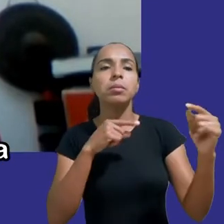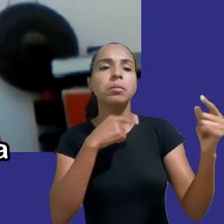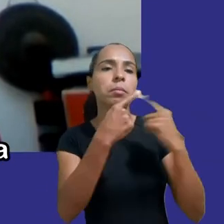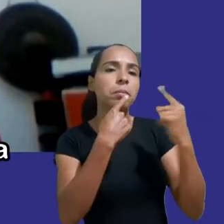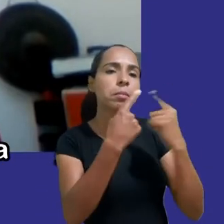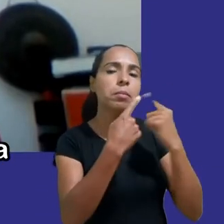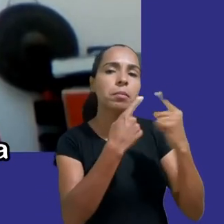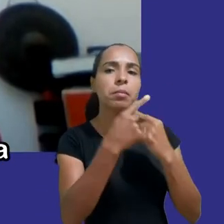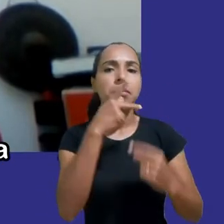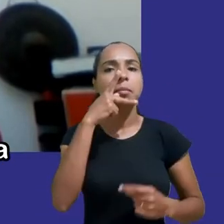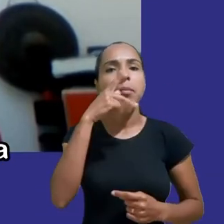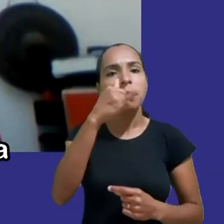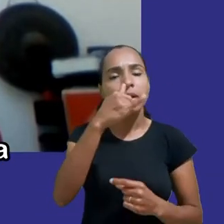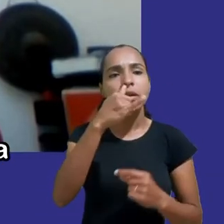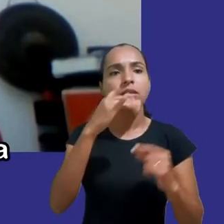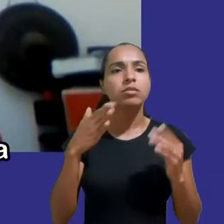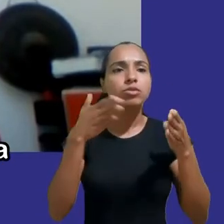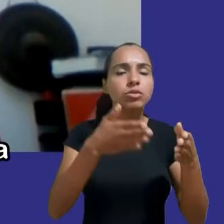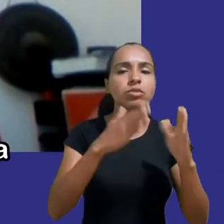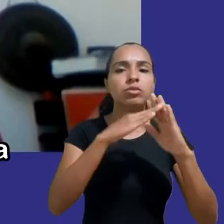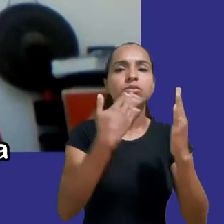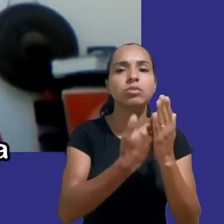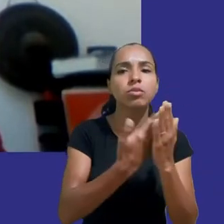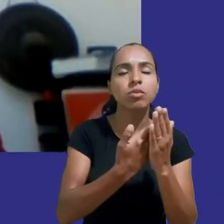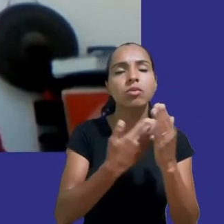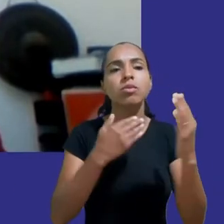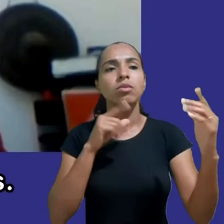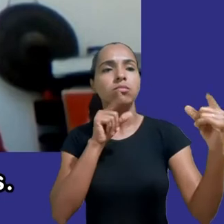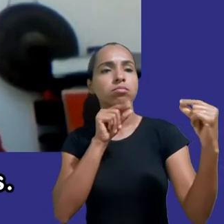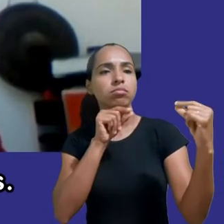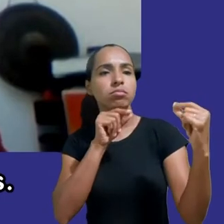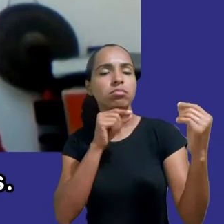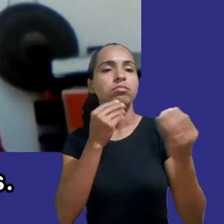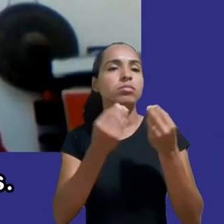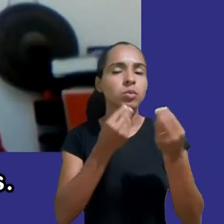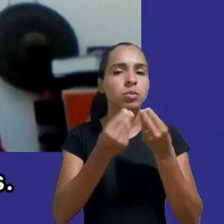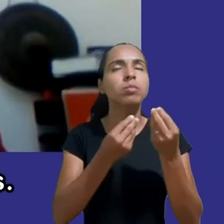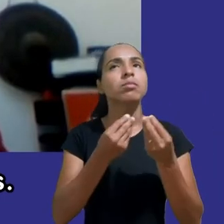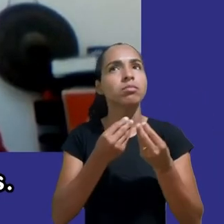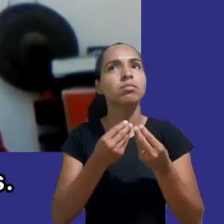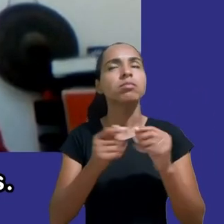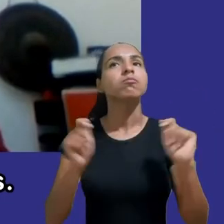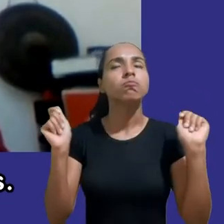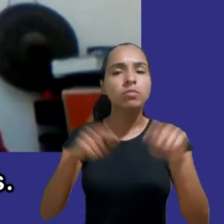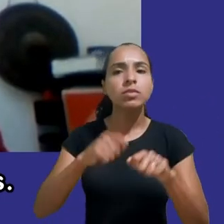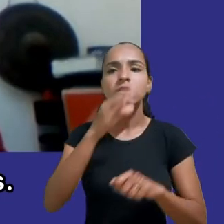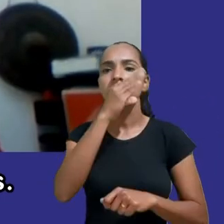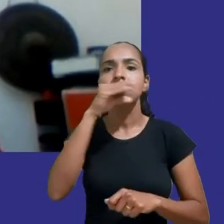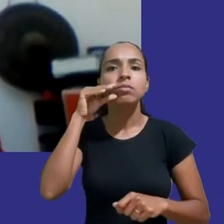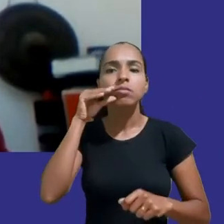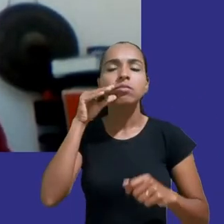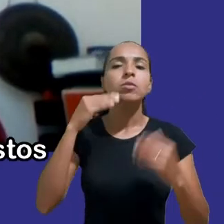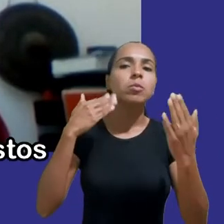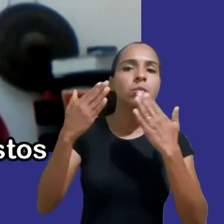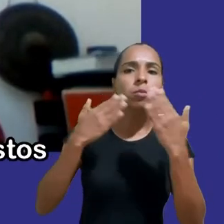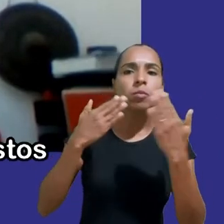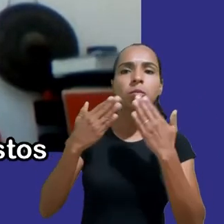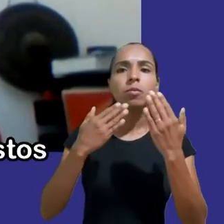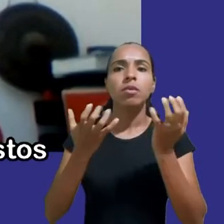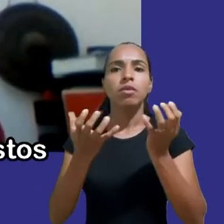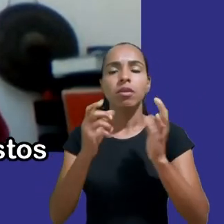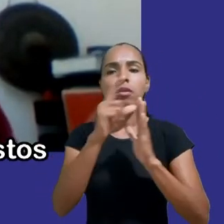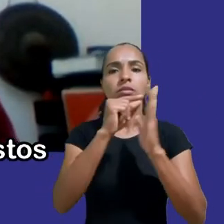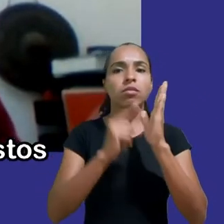ways to have those really engaging conversations with grown-ups about the digital economy that we want to have because they're much more